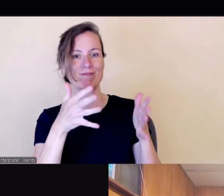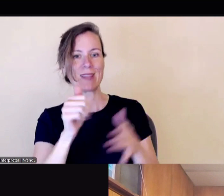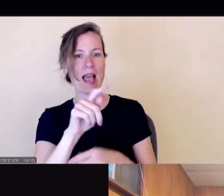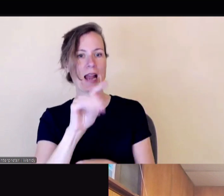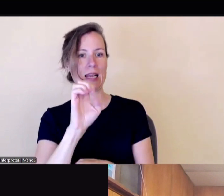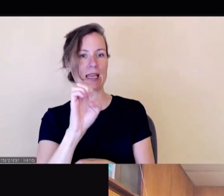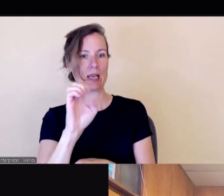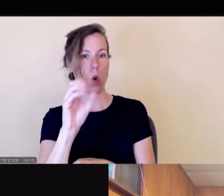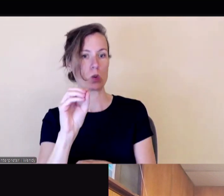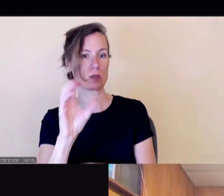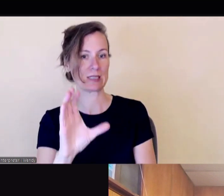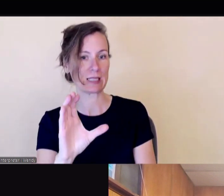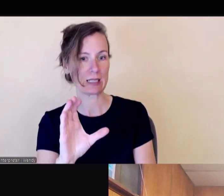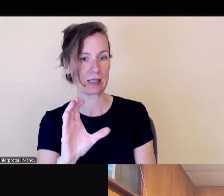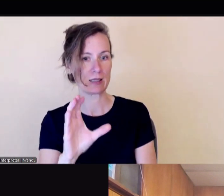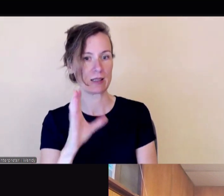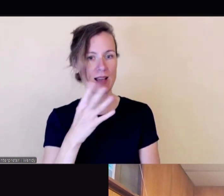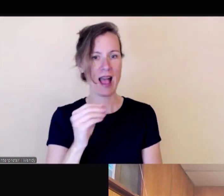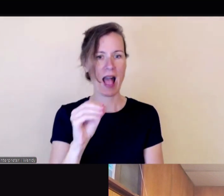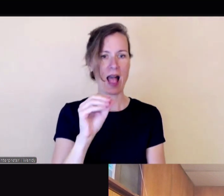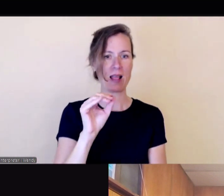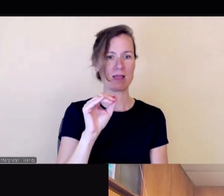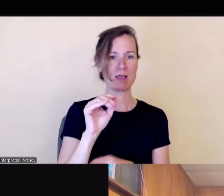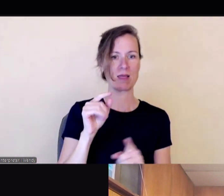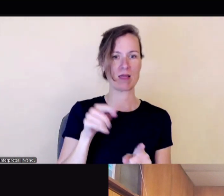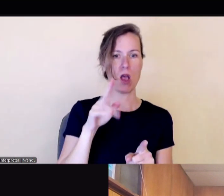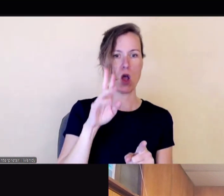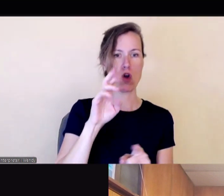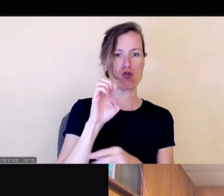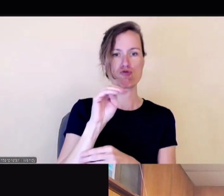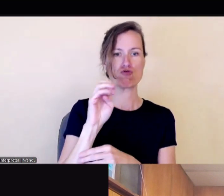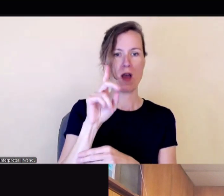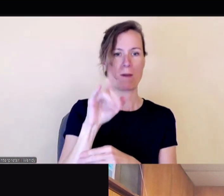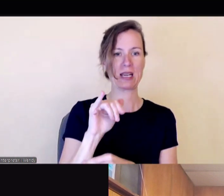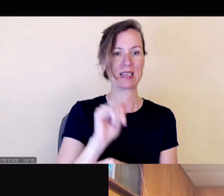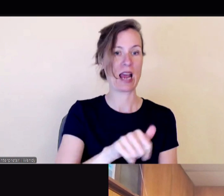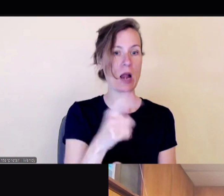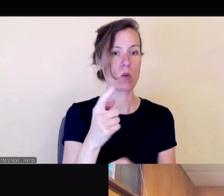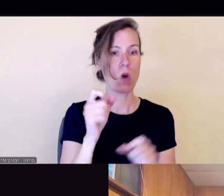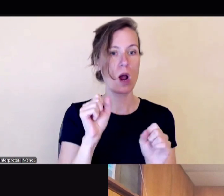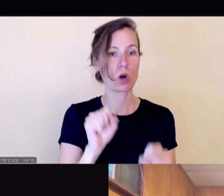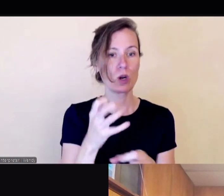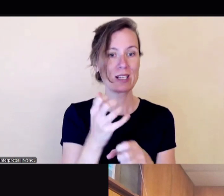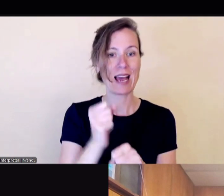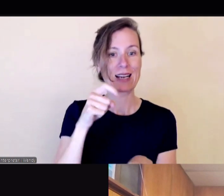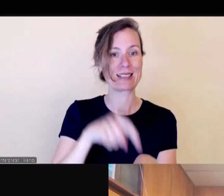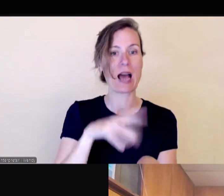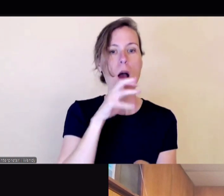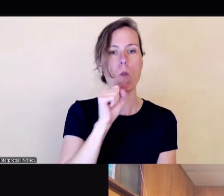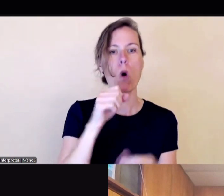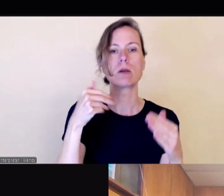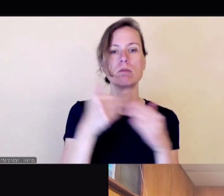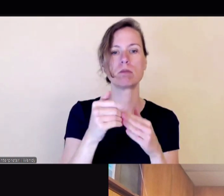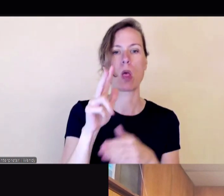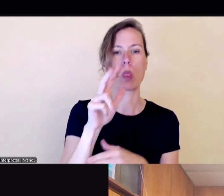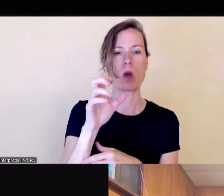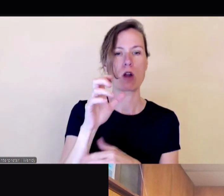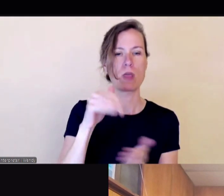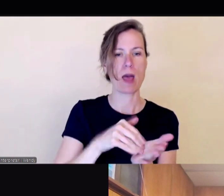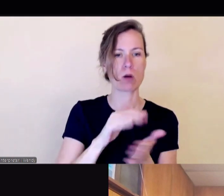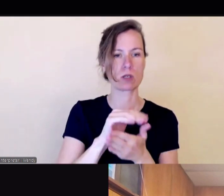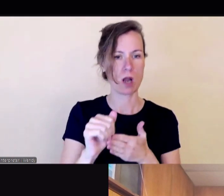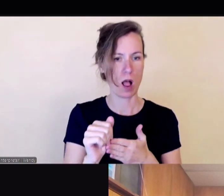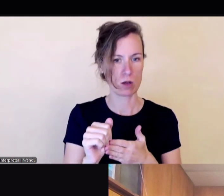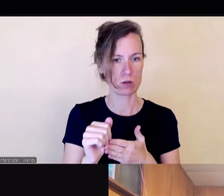$300,000. What does this process look like if the person who has brought forth a complaint is found to have